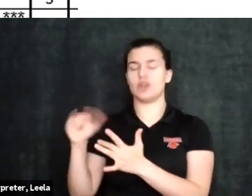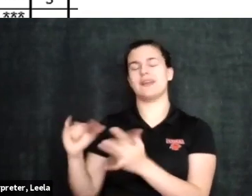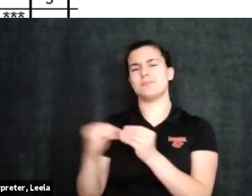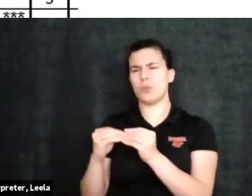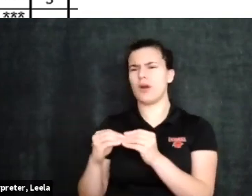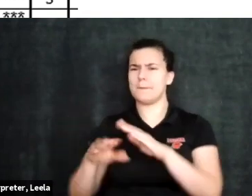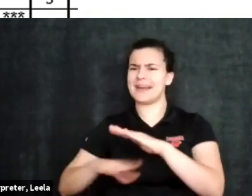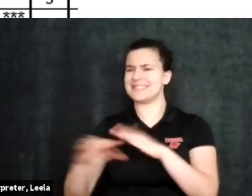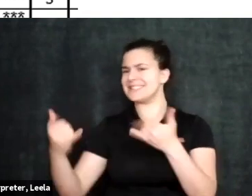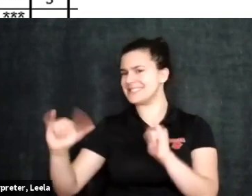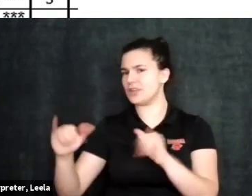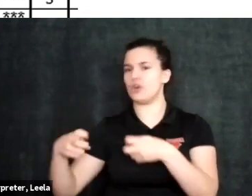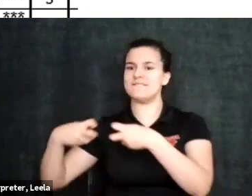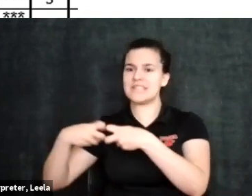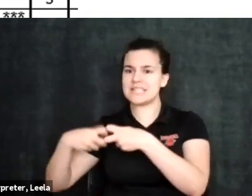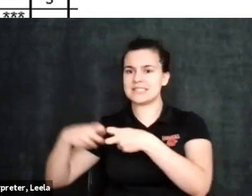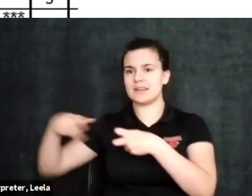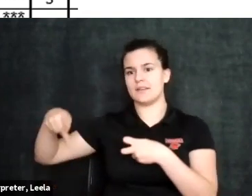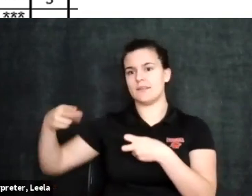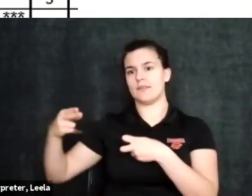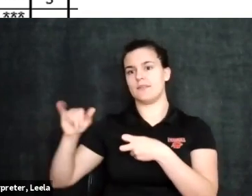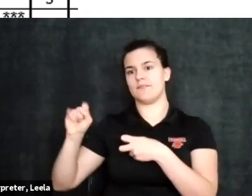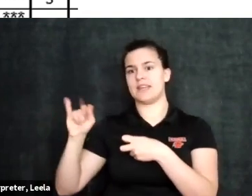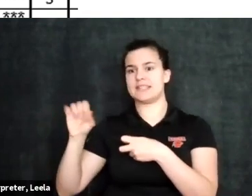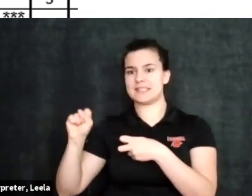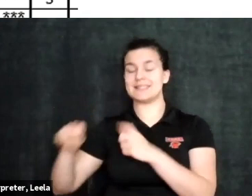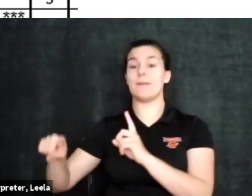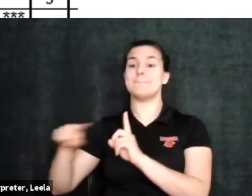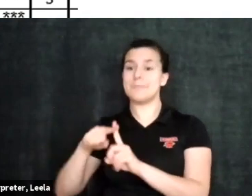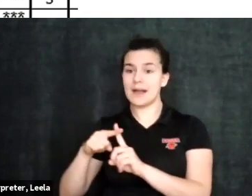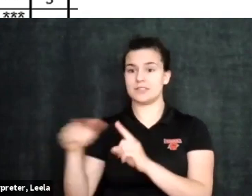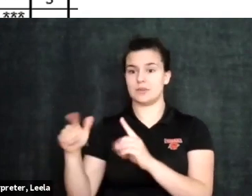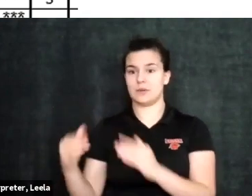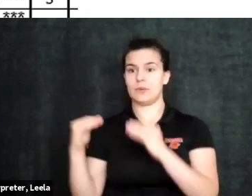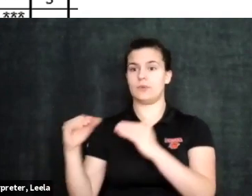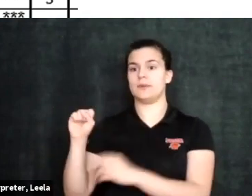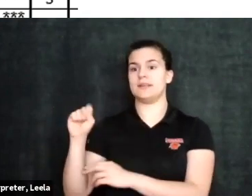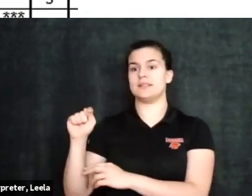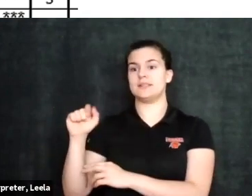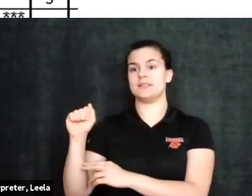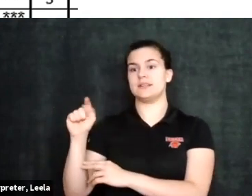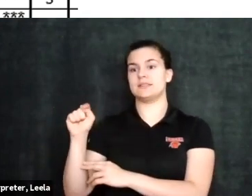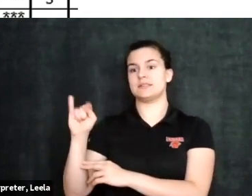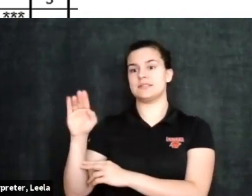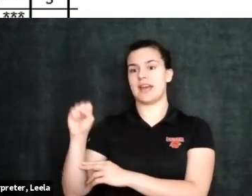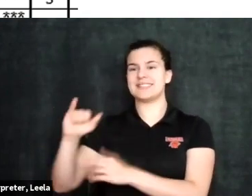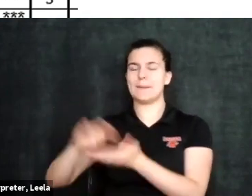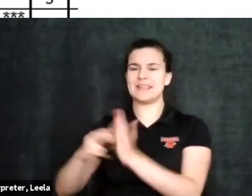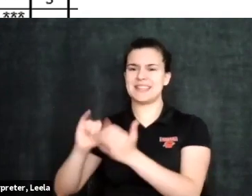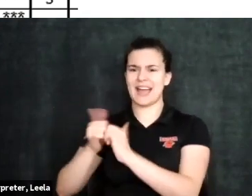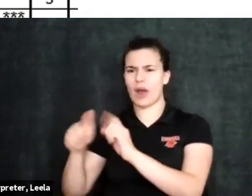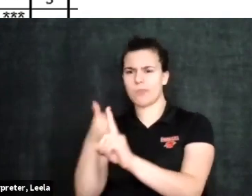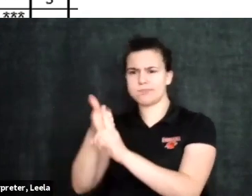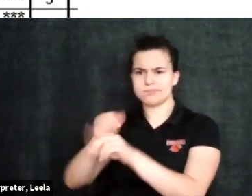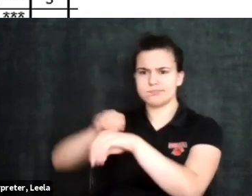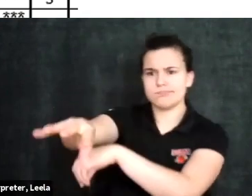bring you into our gateway course with just statics. It's sort of like forces, you know, and the mechanics of solids is how forces